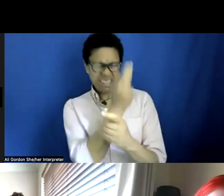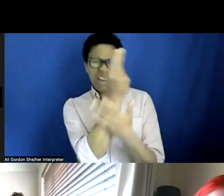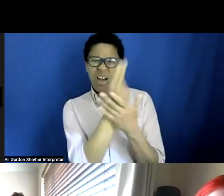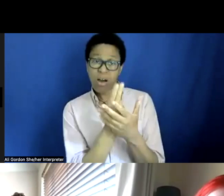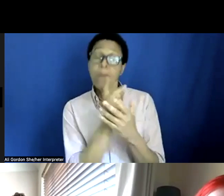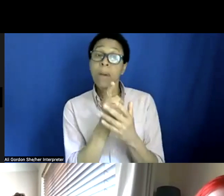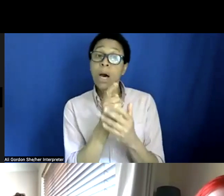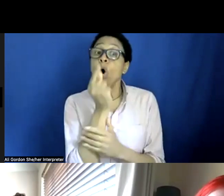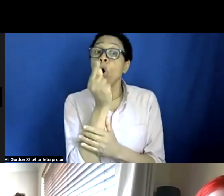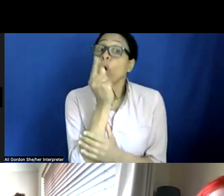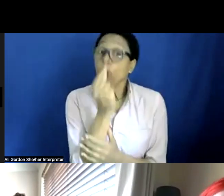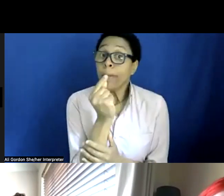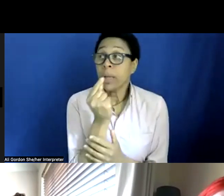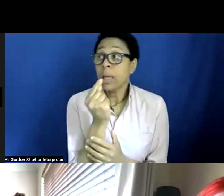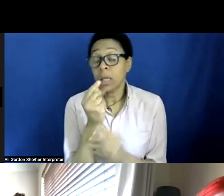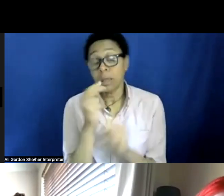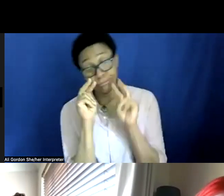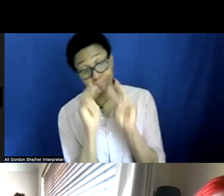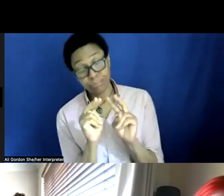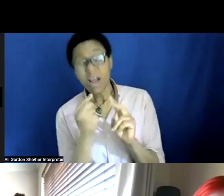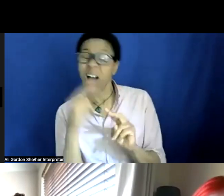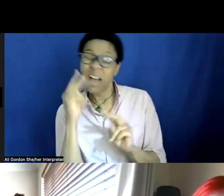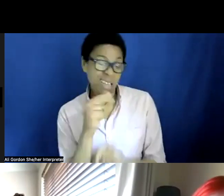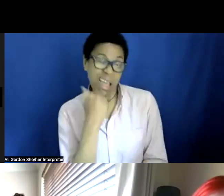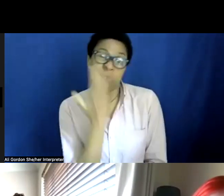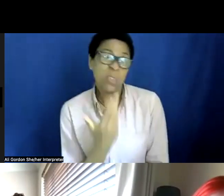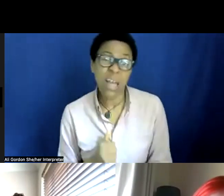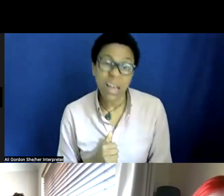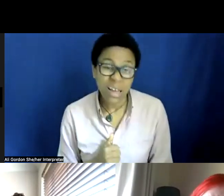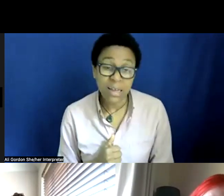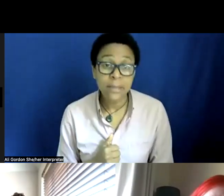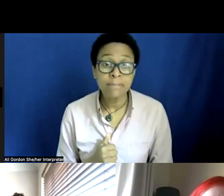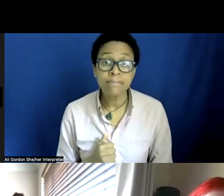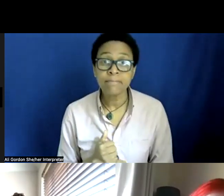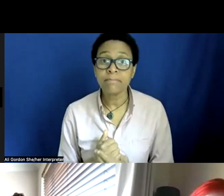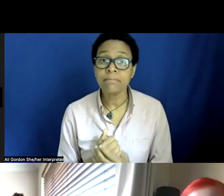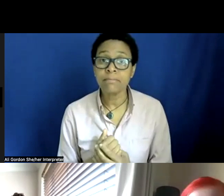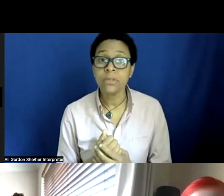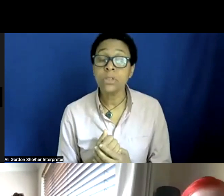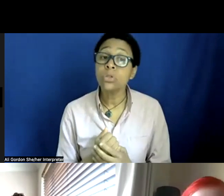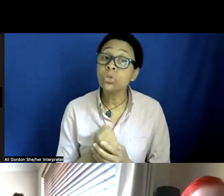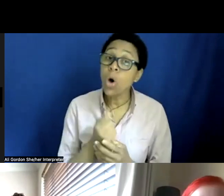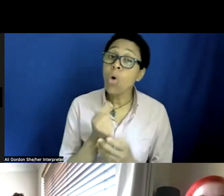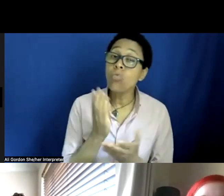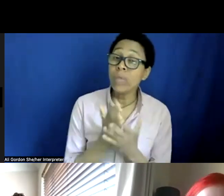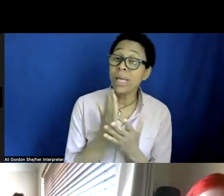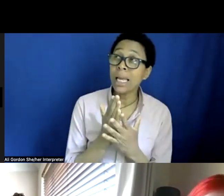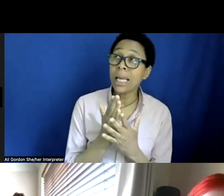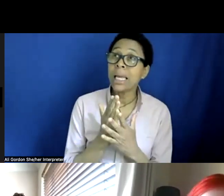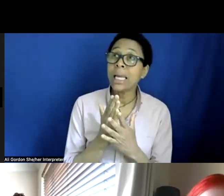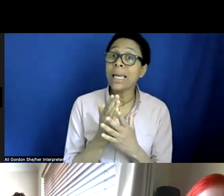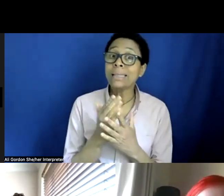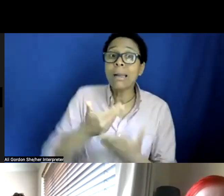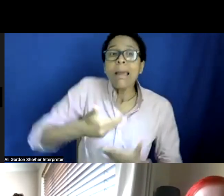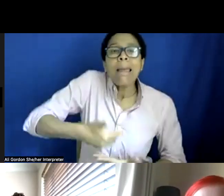an angle of I see this every day sort of thing. So it's an internal perspective, not an